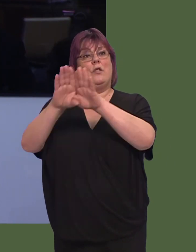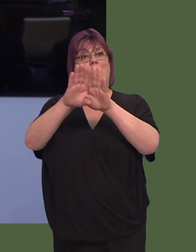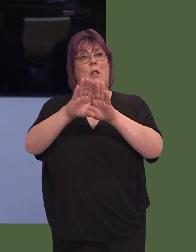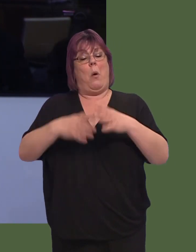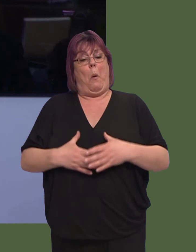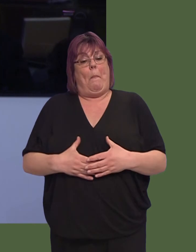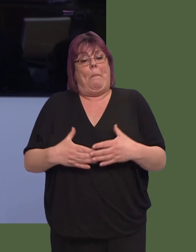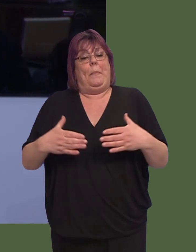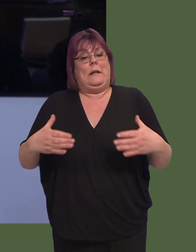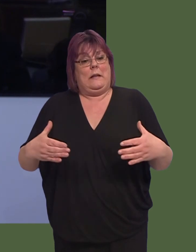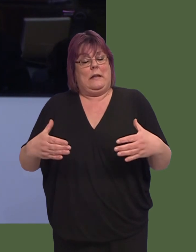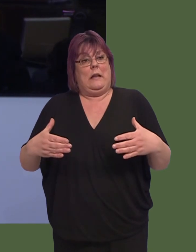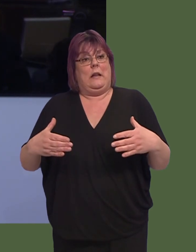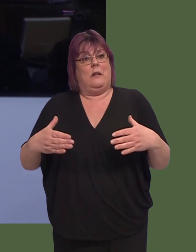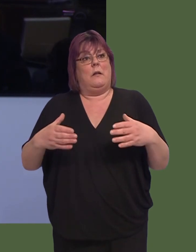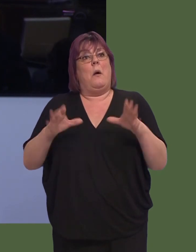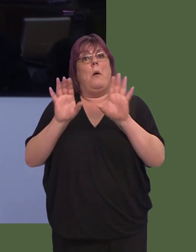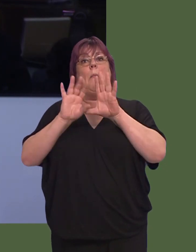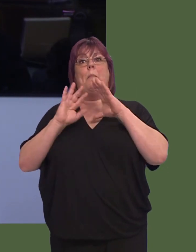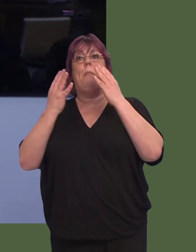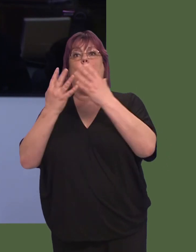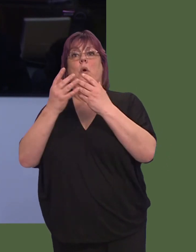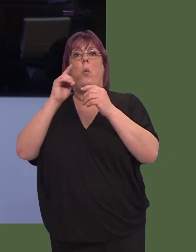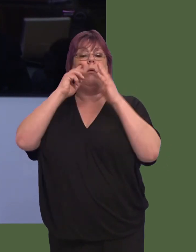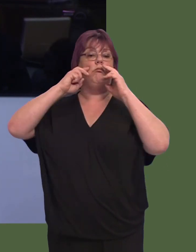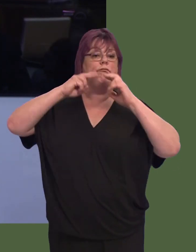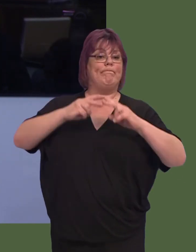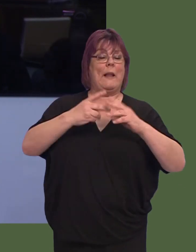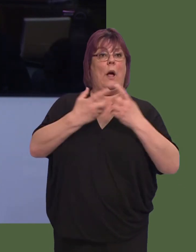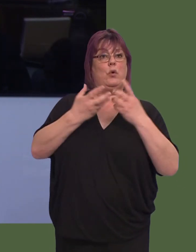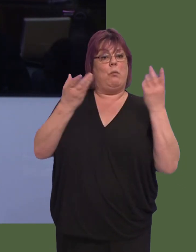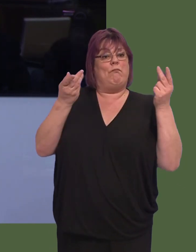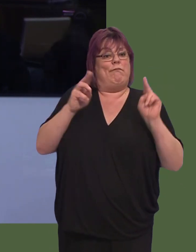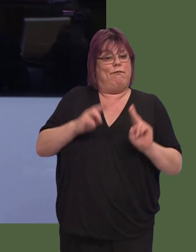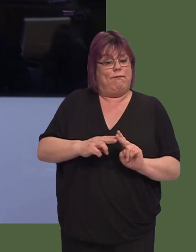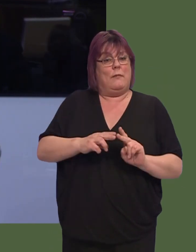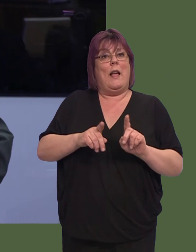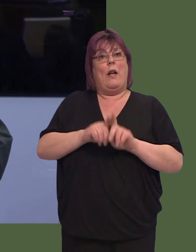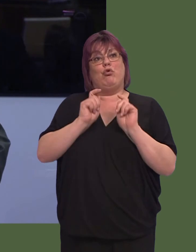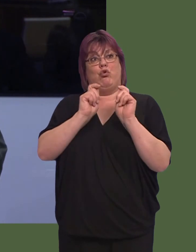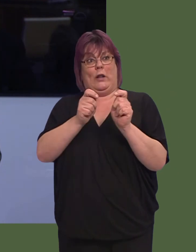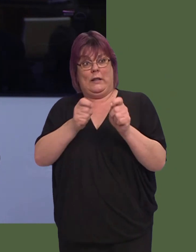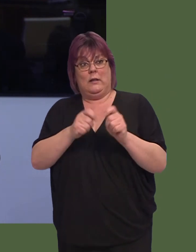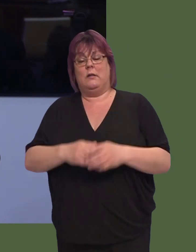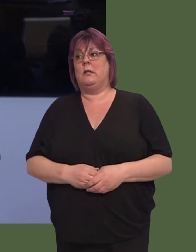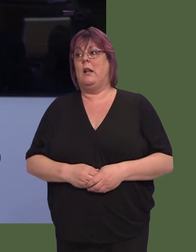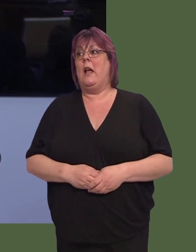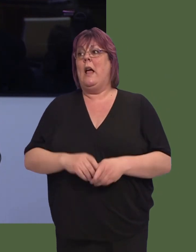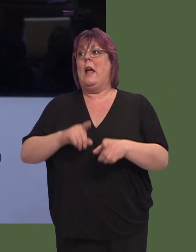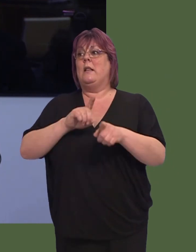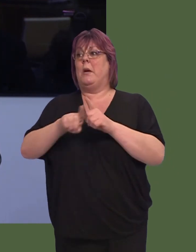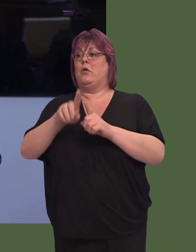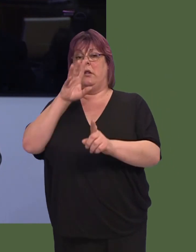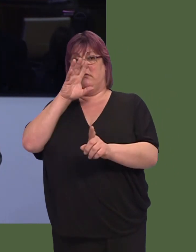Strategy covers both prevention and treatment, and will he commit his government to